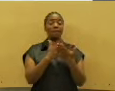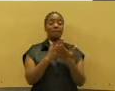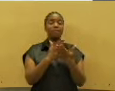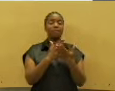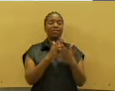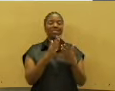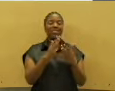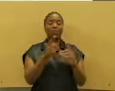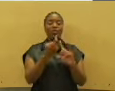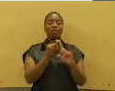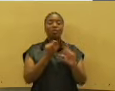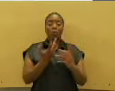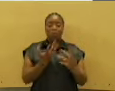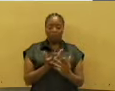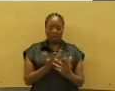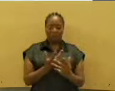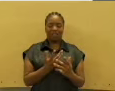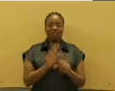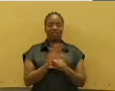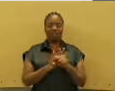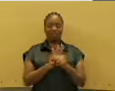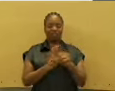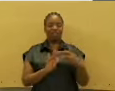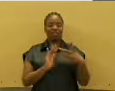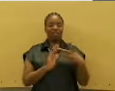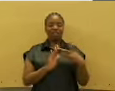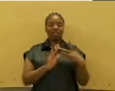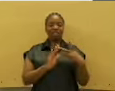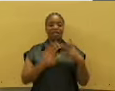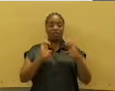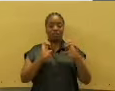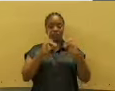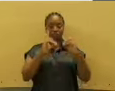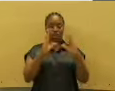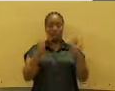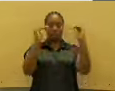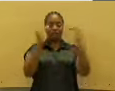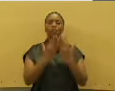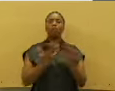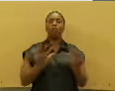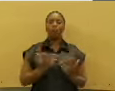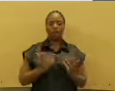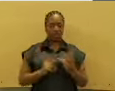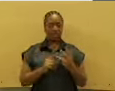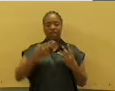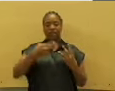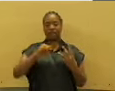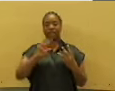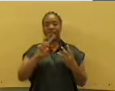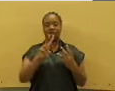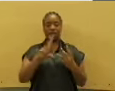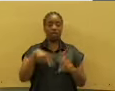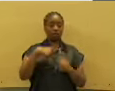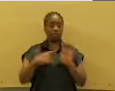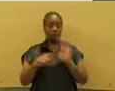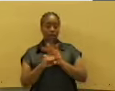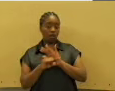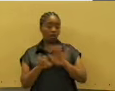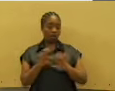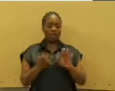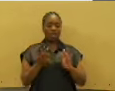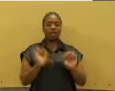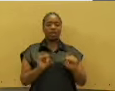Demographic factors like gender, sexual orientation, educational level, and HIV status can cause or worsen